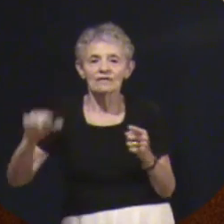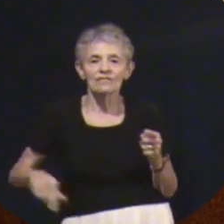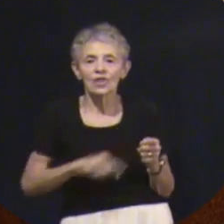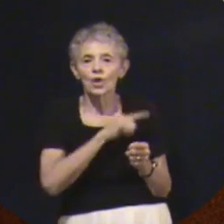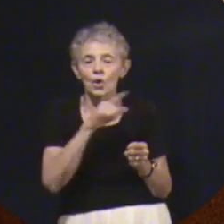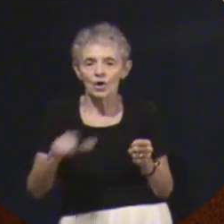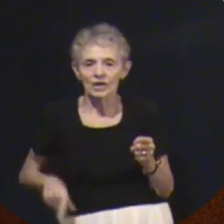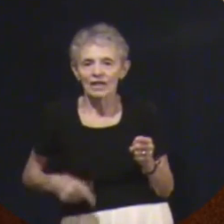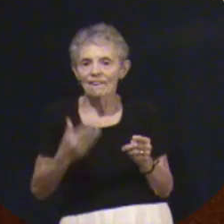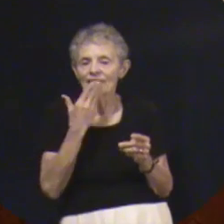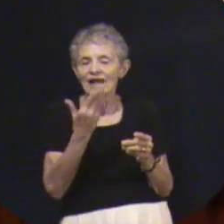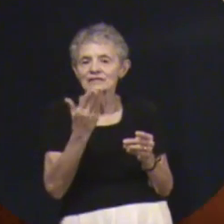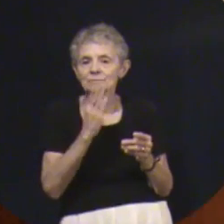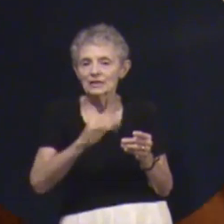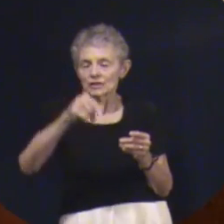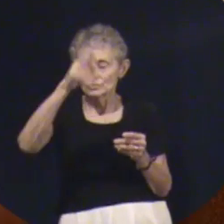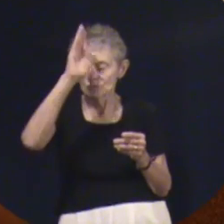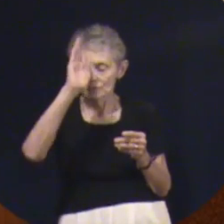Thanks be to God.